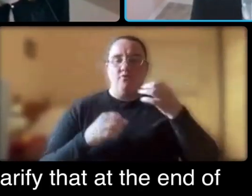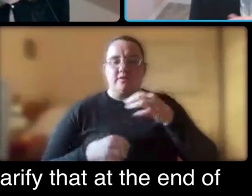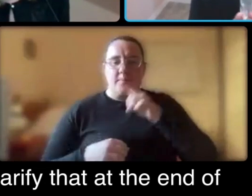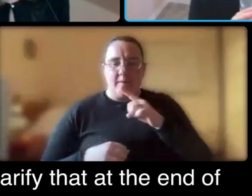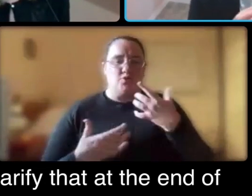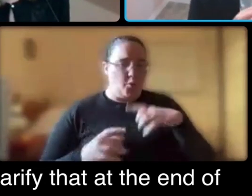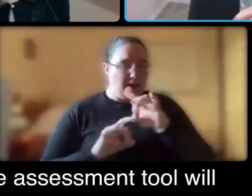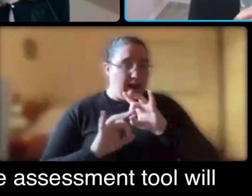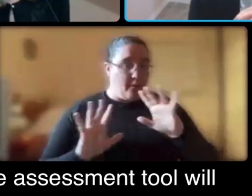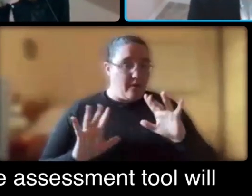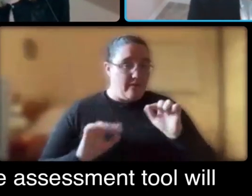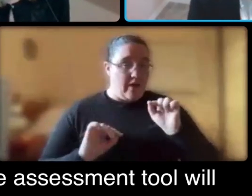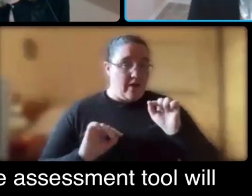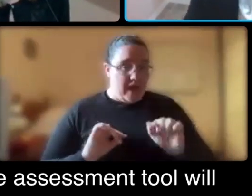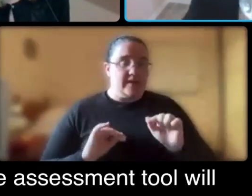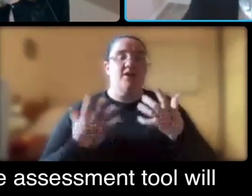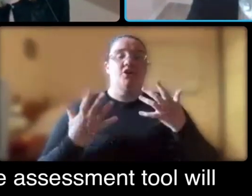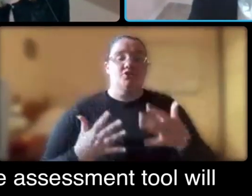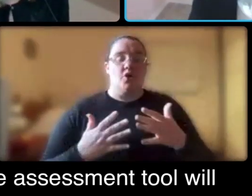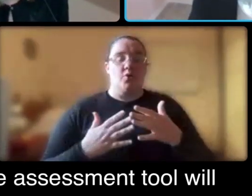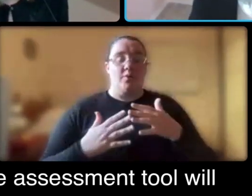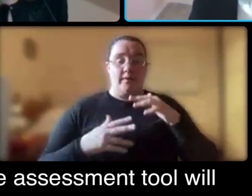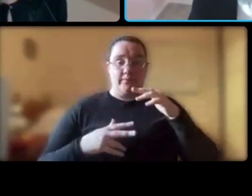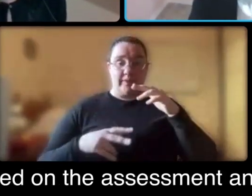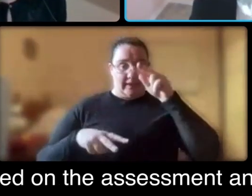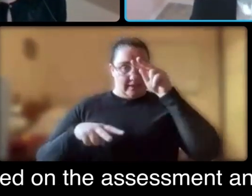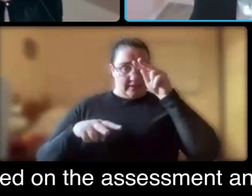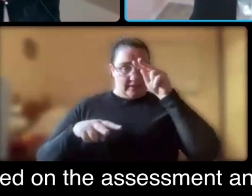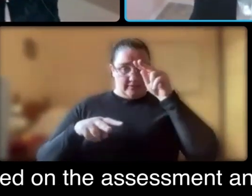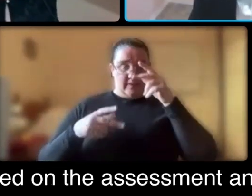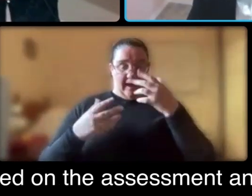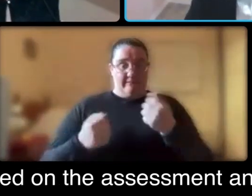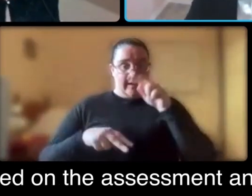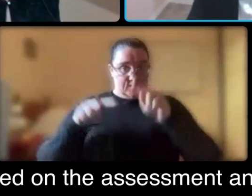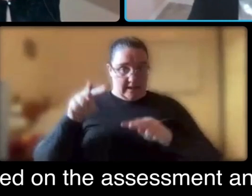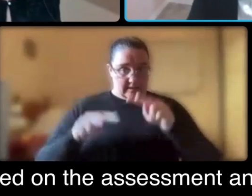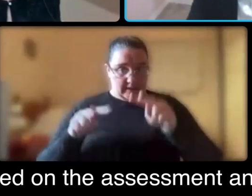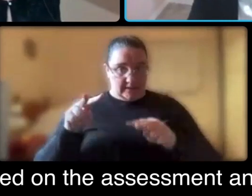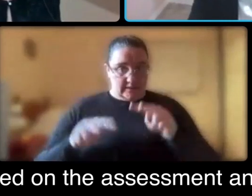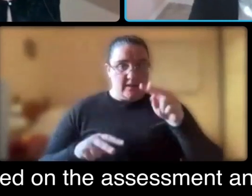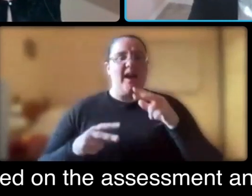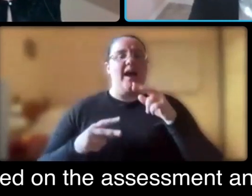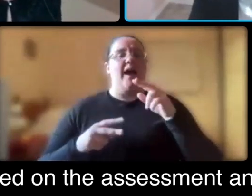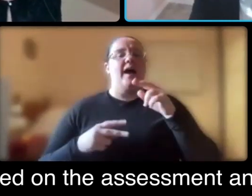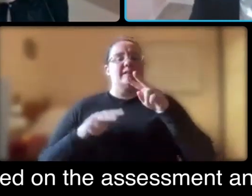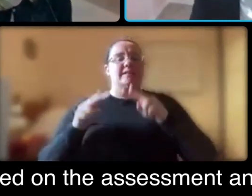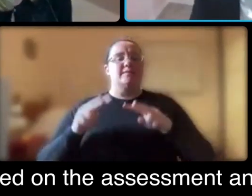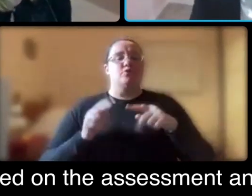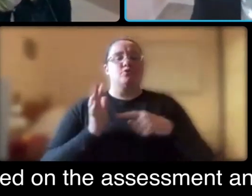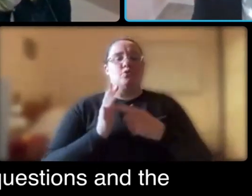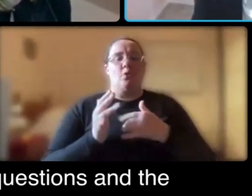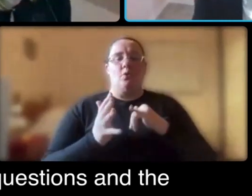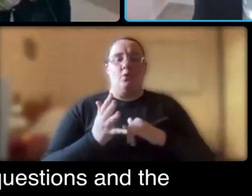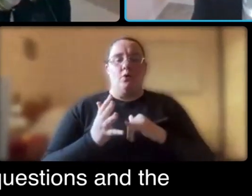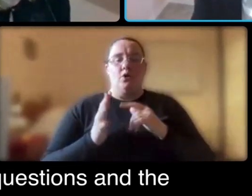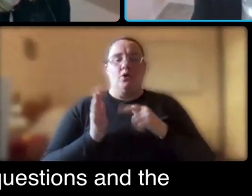that at the end of the assessment, while the assessment tool will determine a classification based on the assessment